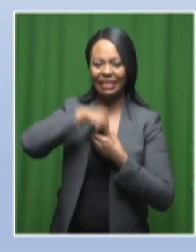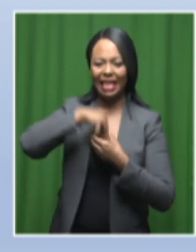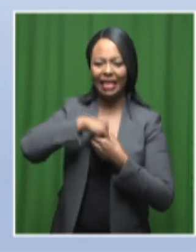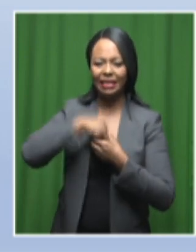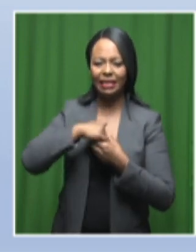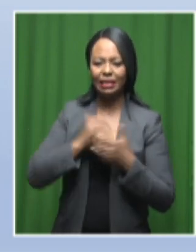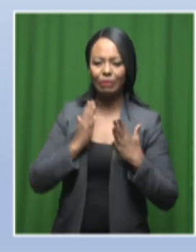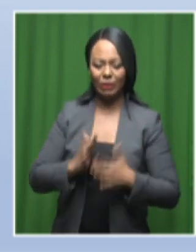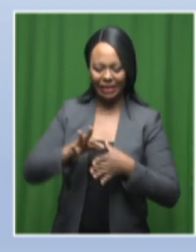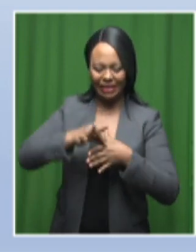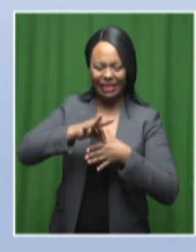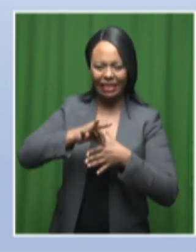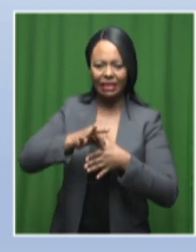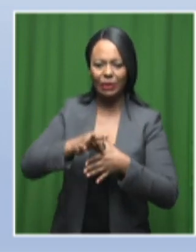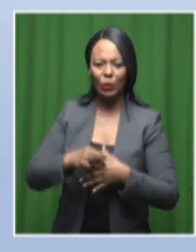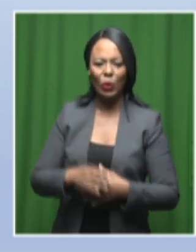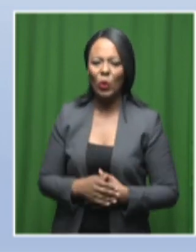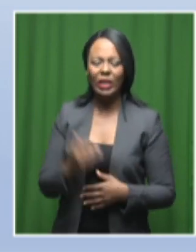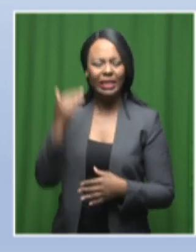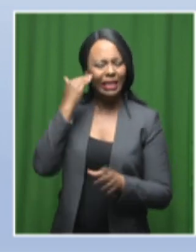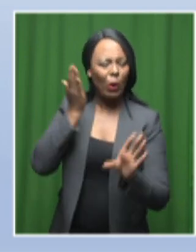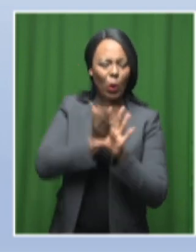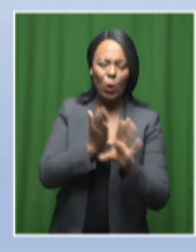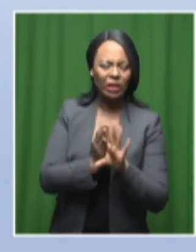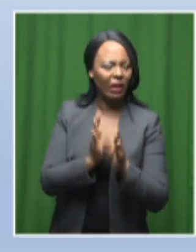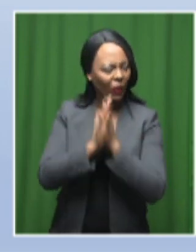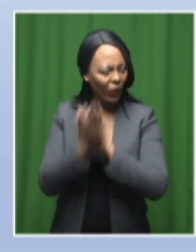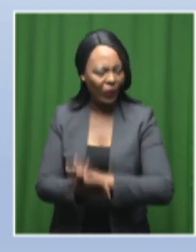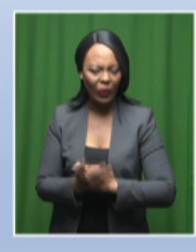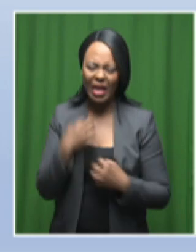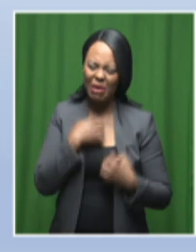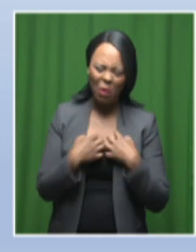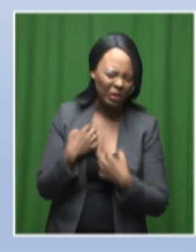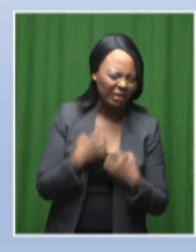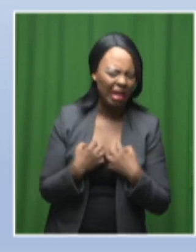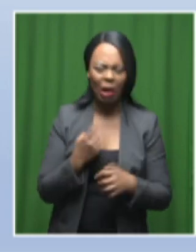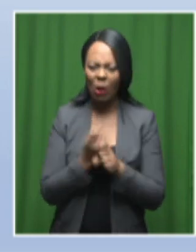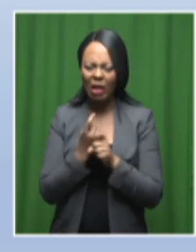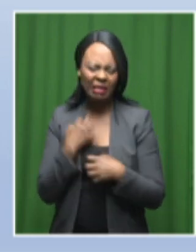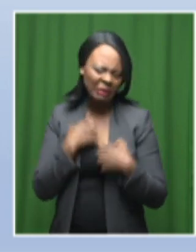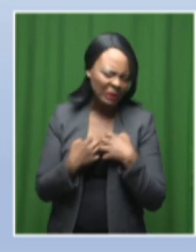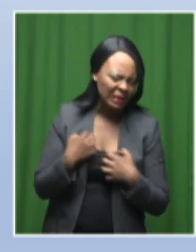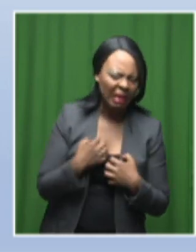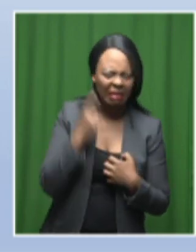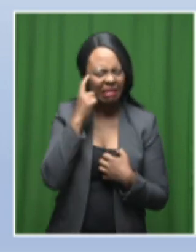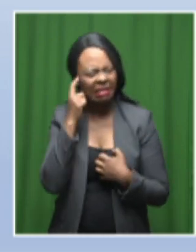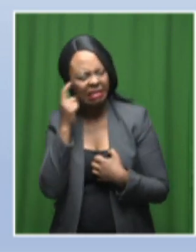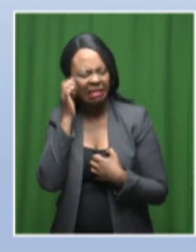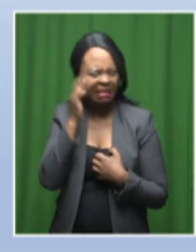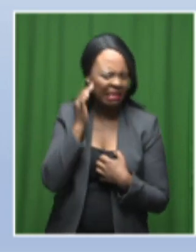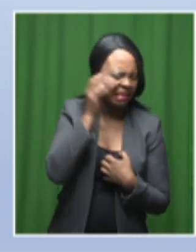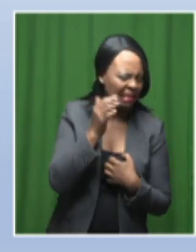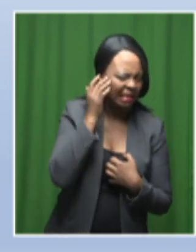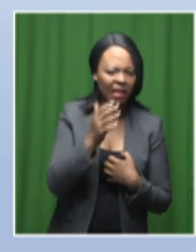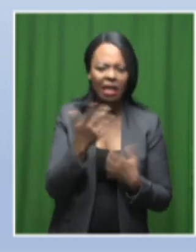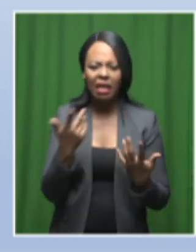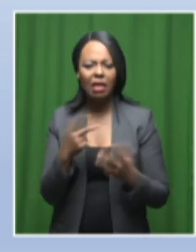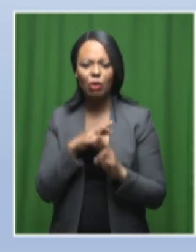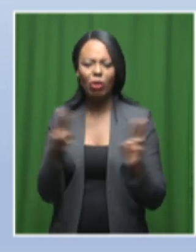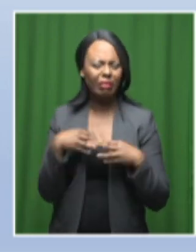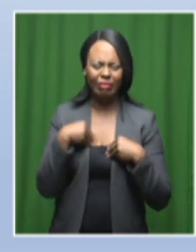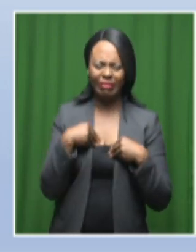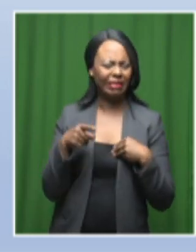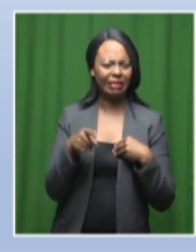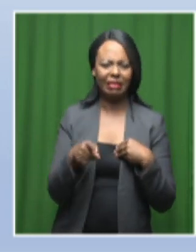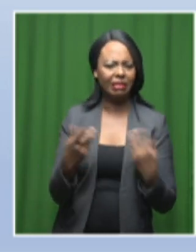multidimensional, the psychosocial, emotional burden that's inside the disease that is largely underappreciated